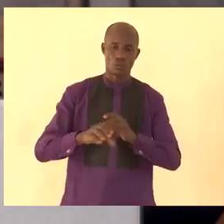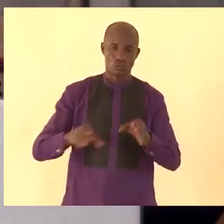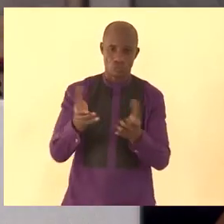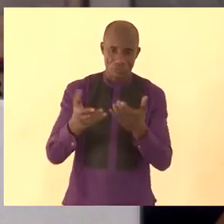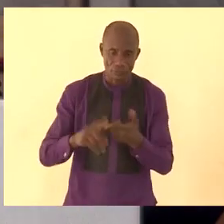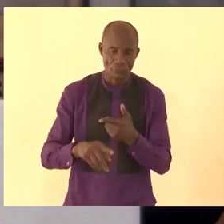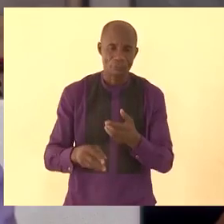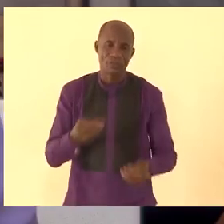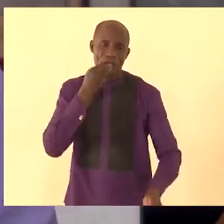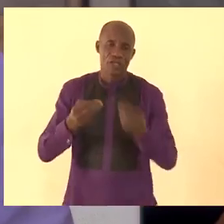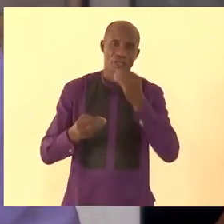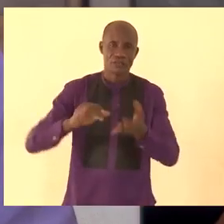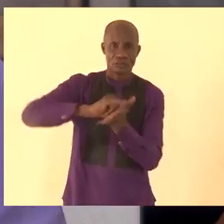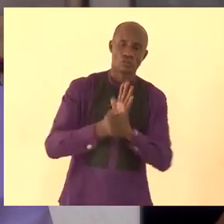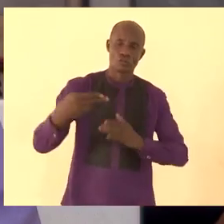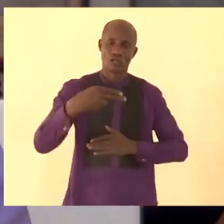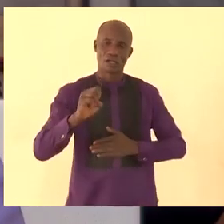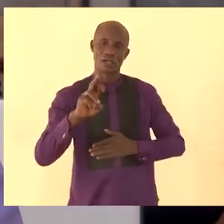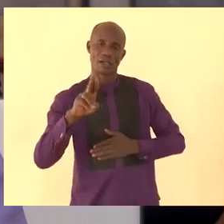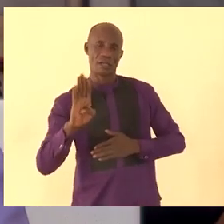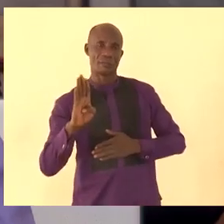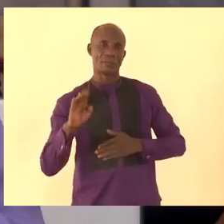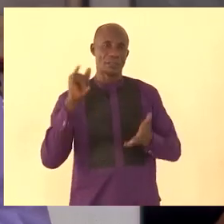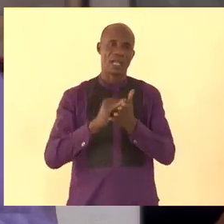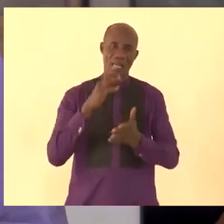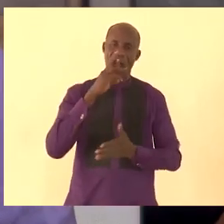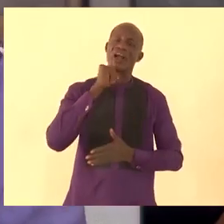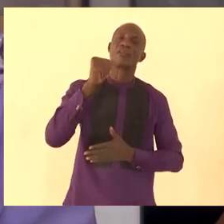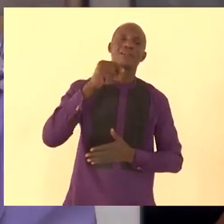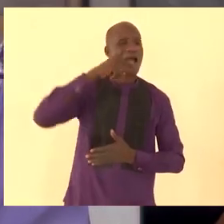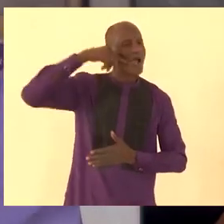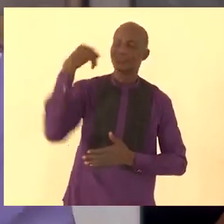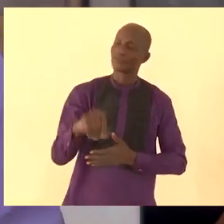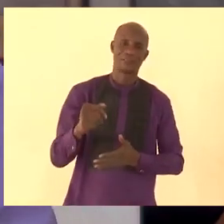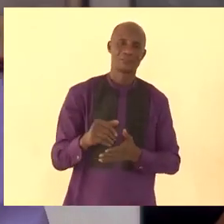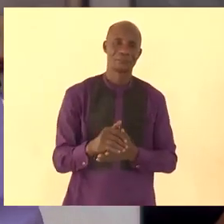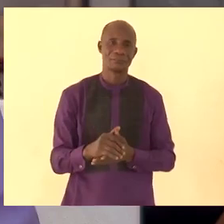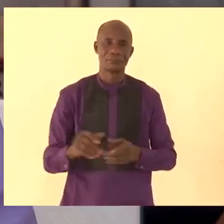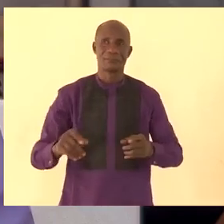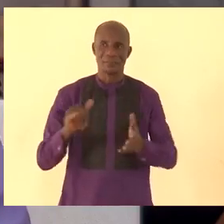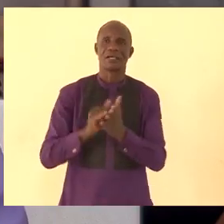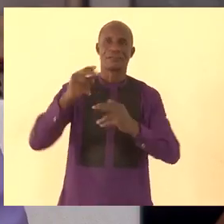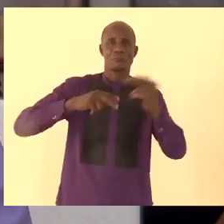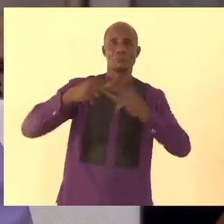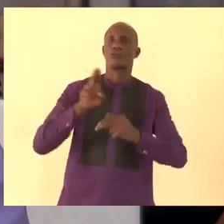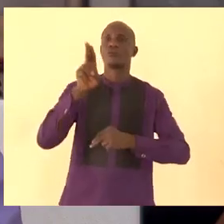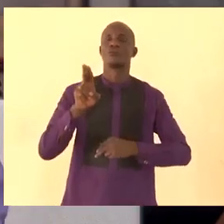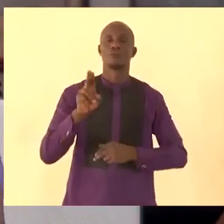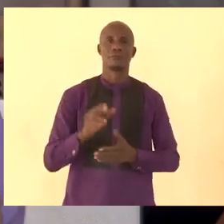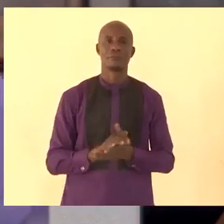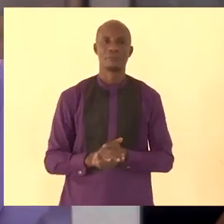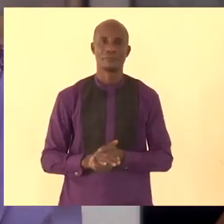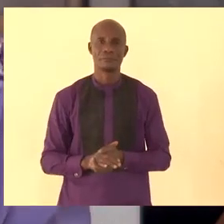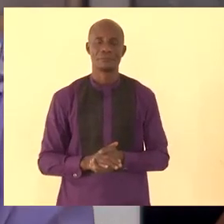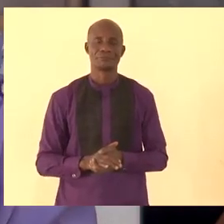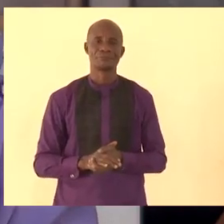some of those herbs that are not so sweet, but which build you up and build immunity for you? That's